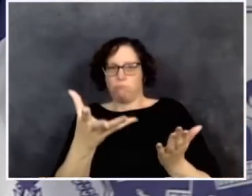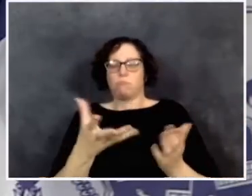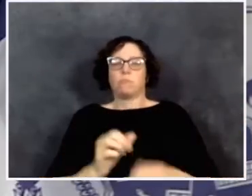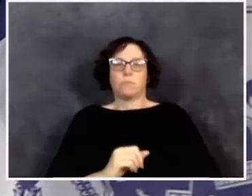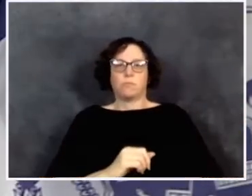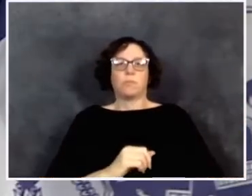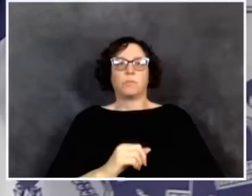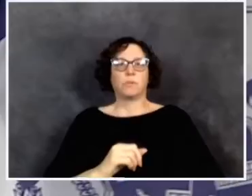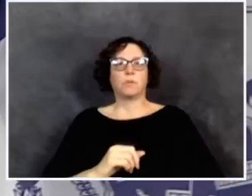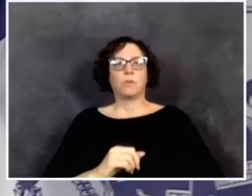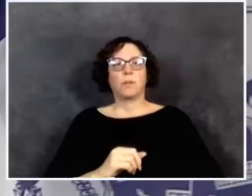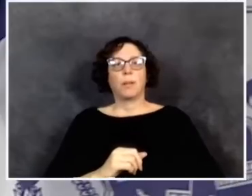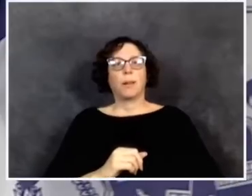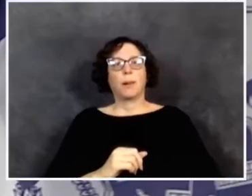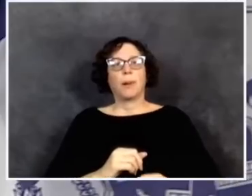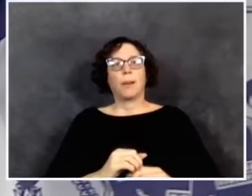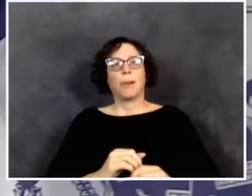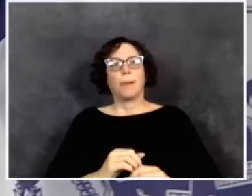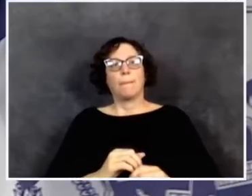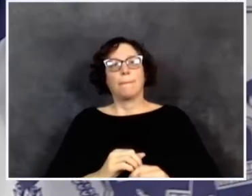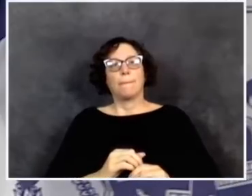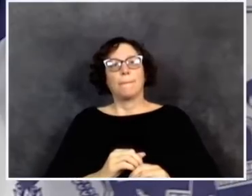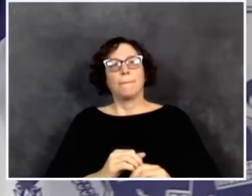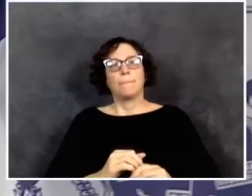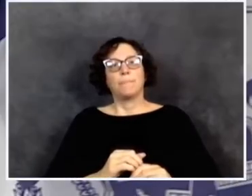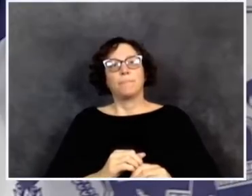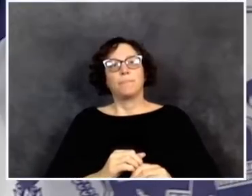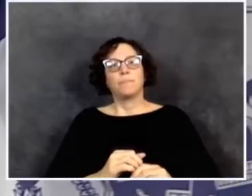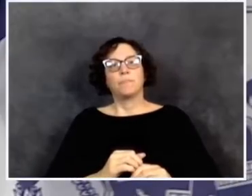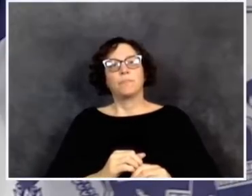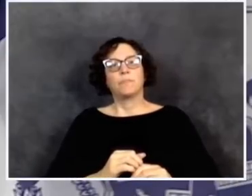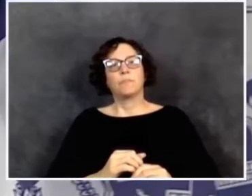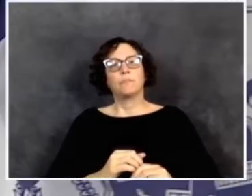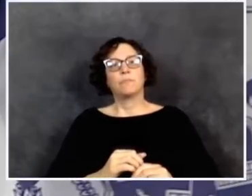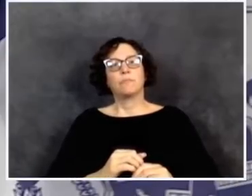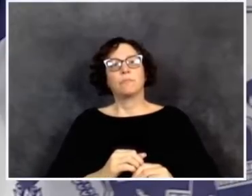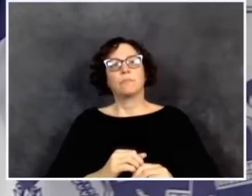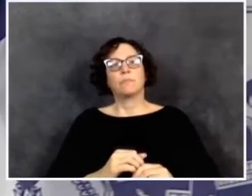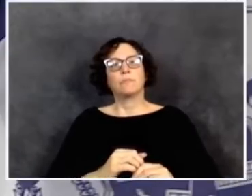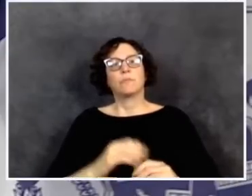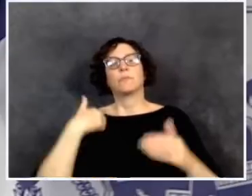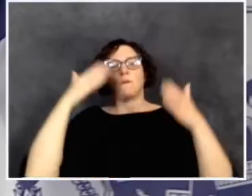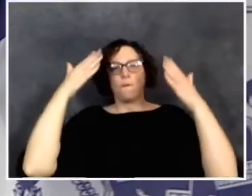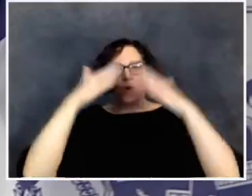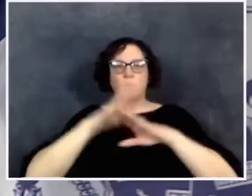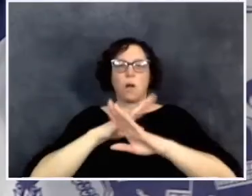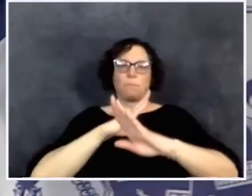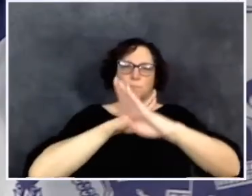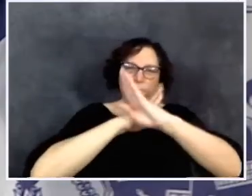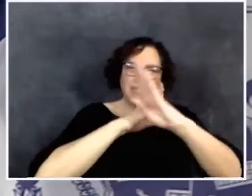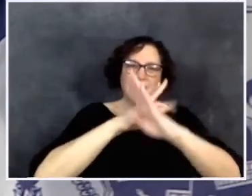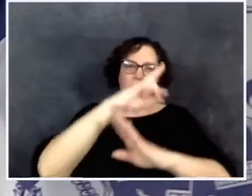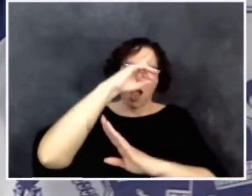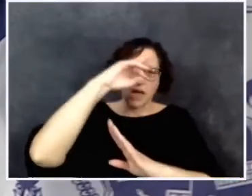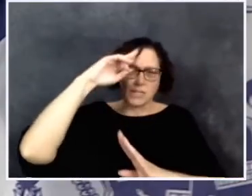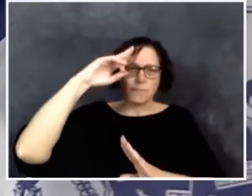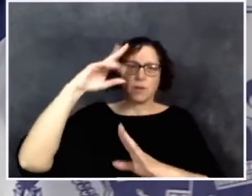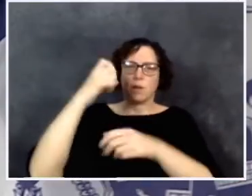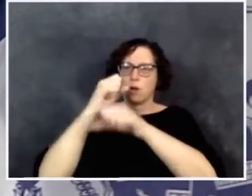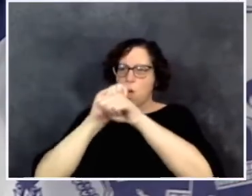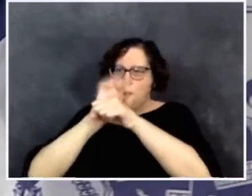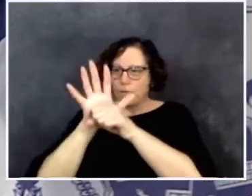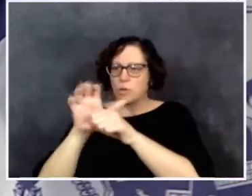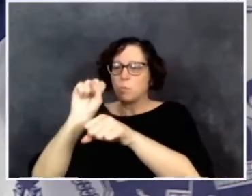in danger, protecting healthcare workers, protecting first responders. We're now expanding, as you know,